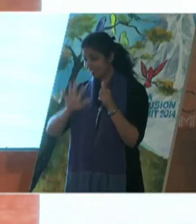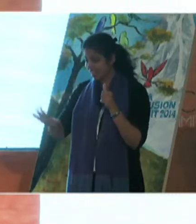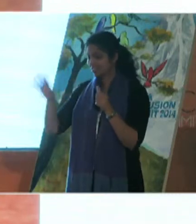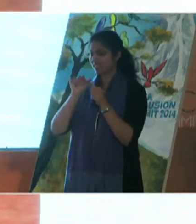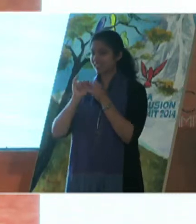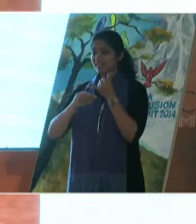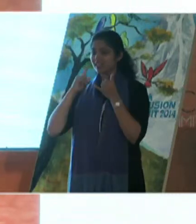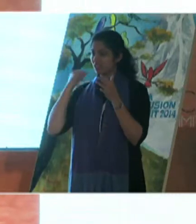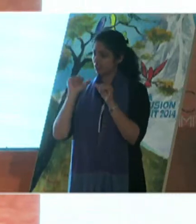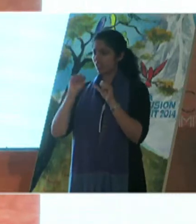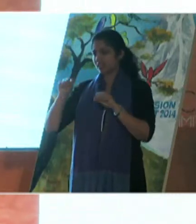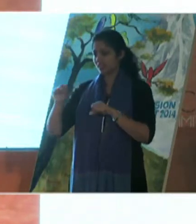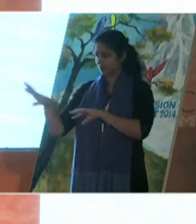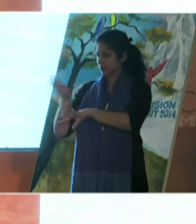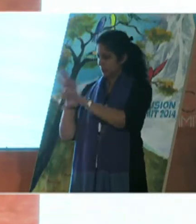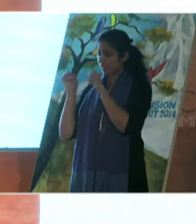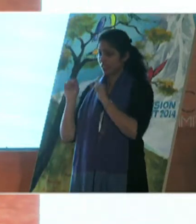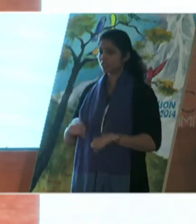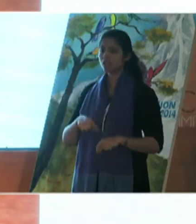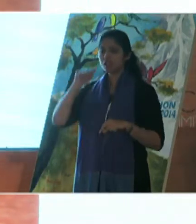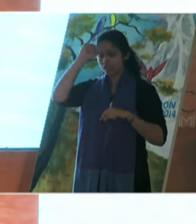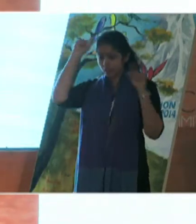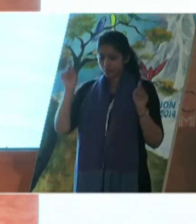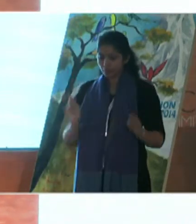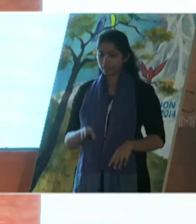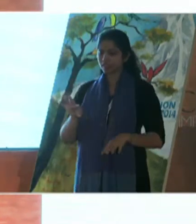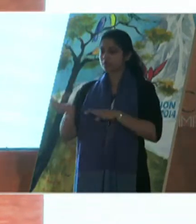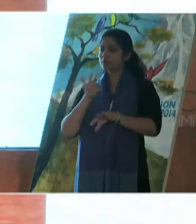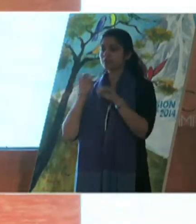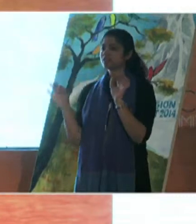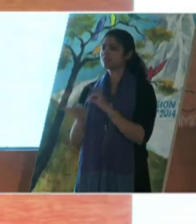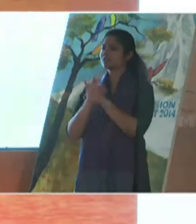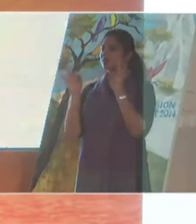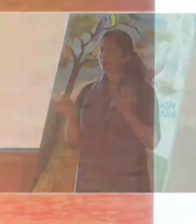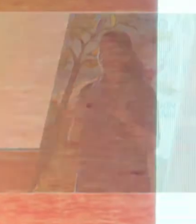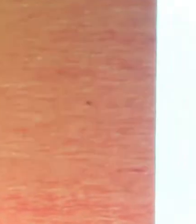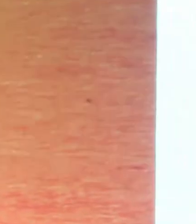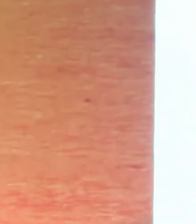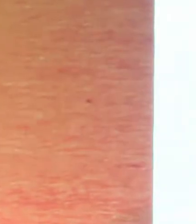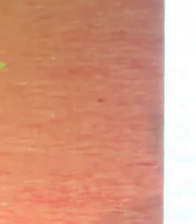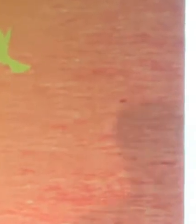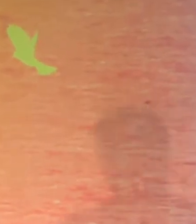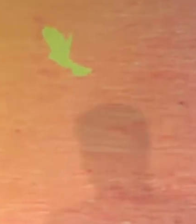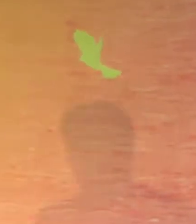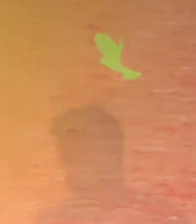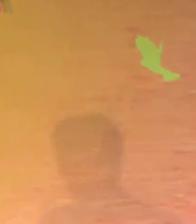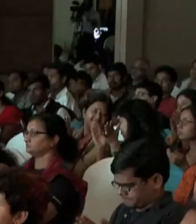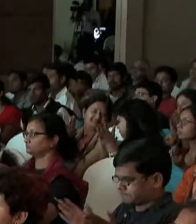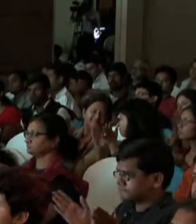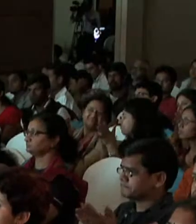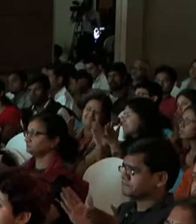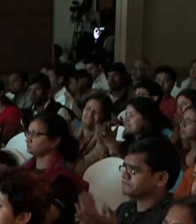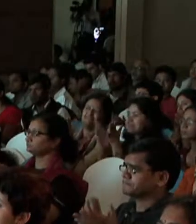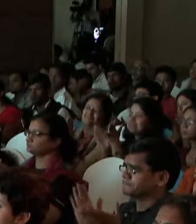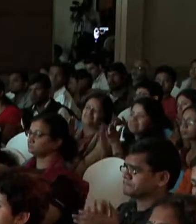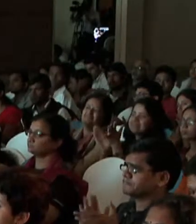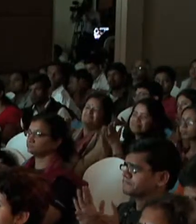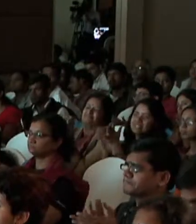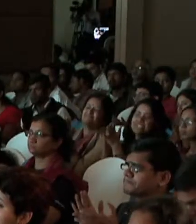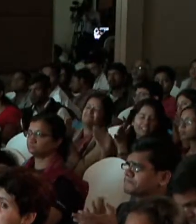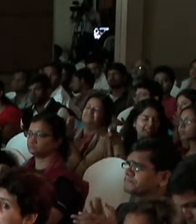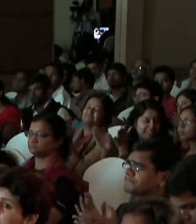7.5 months training, and then afterwards they're empowered to start their own social project. I hope that you can download this printer, just